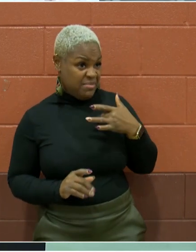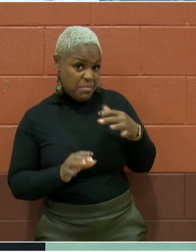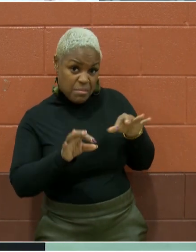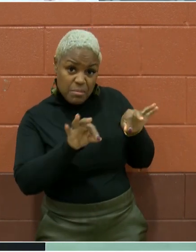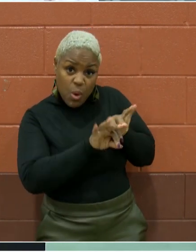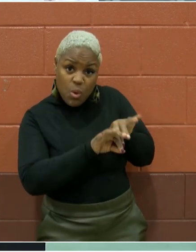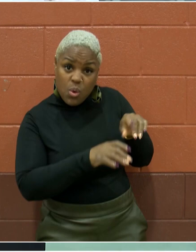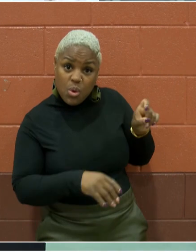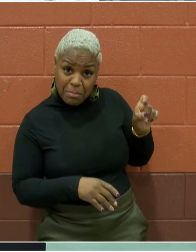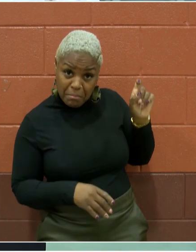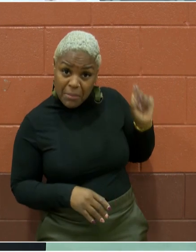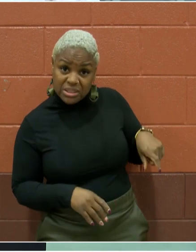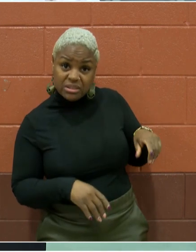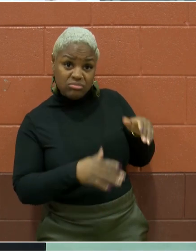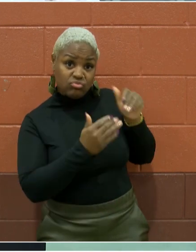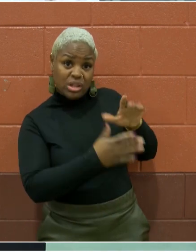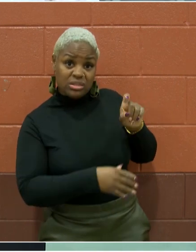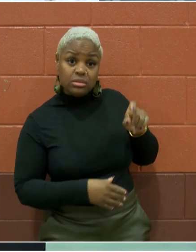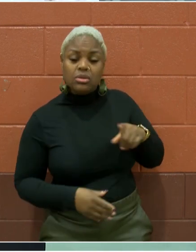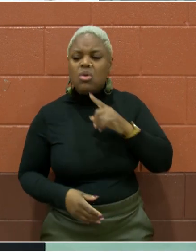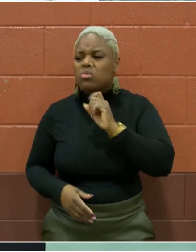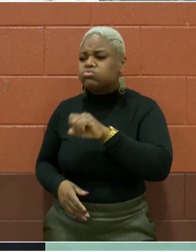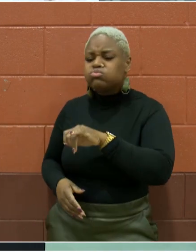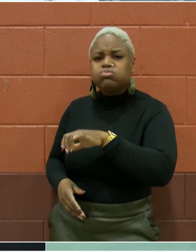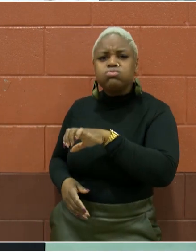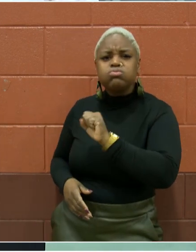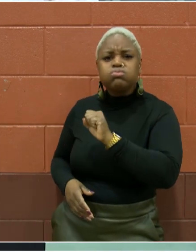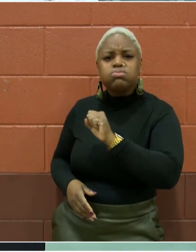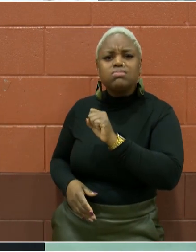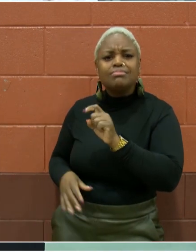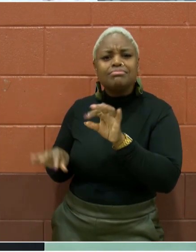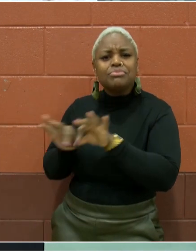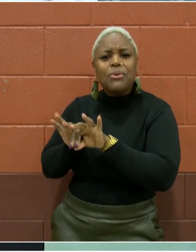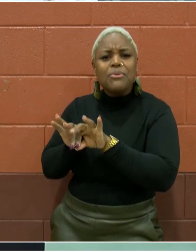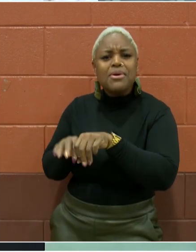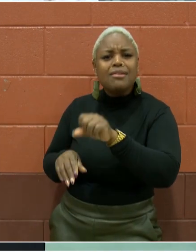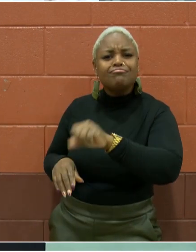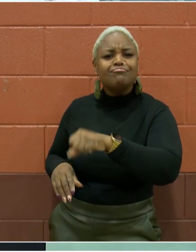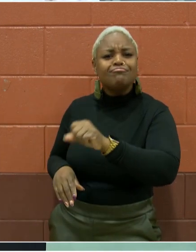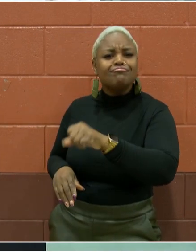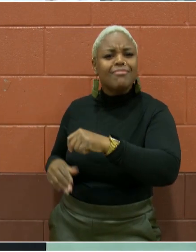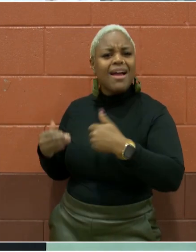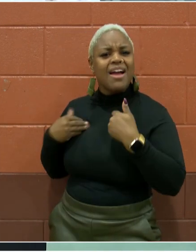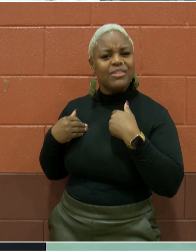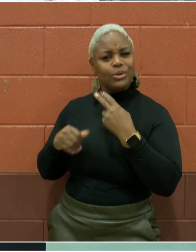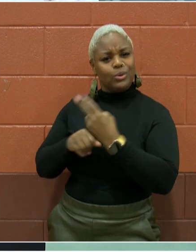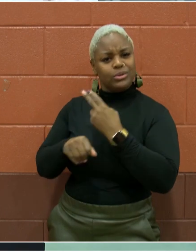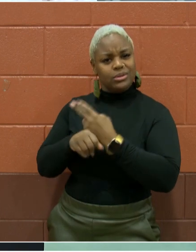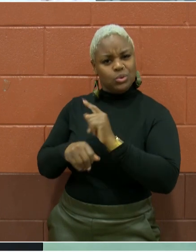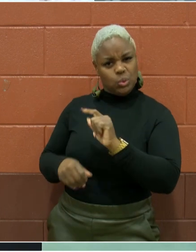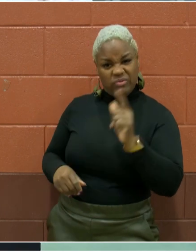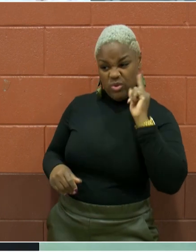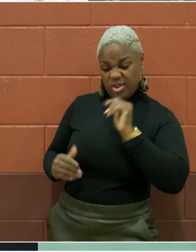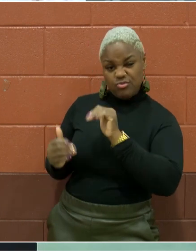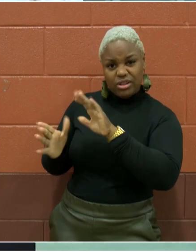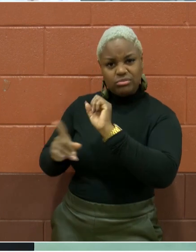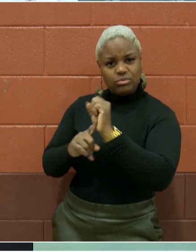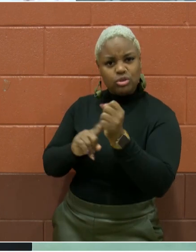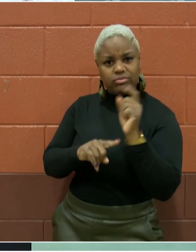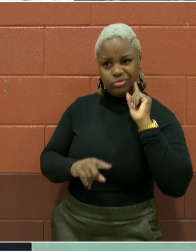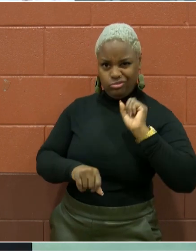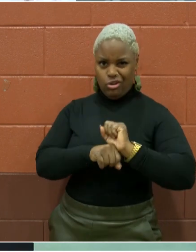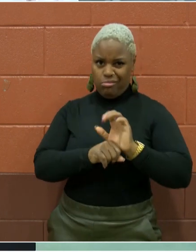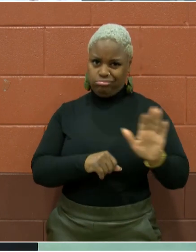it's something that is necessary for our officers to have additional tools in order to do their jobs effectively. As we continue to engage